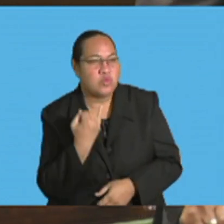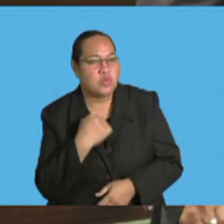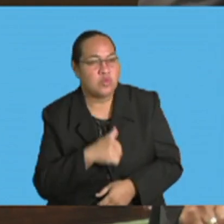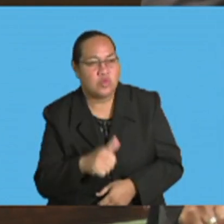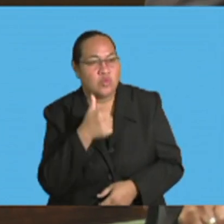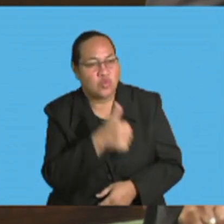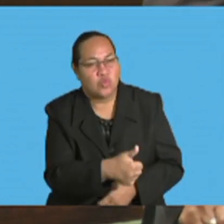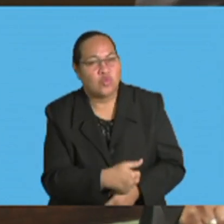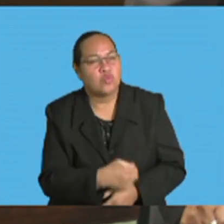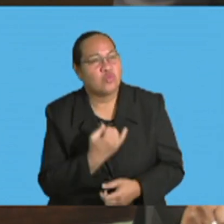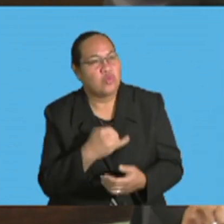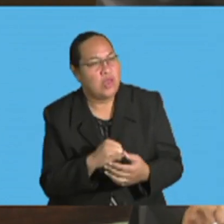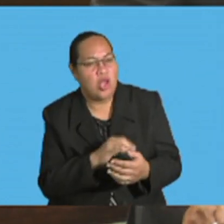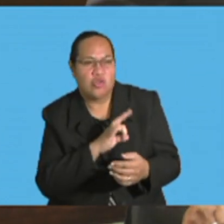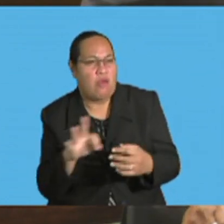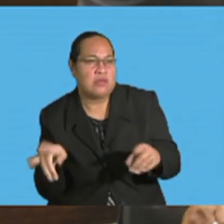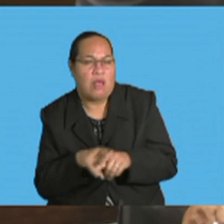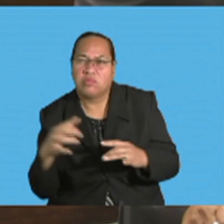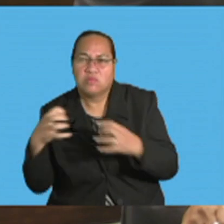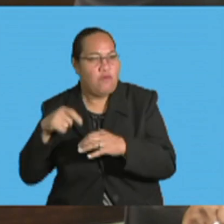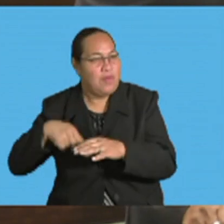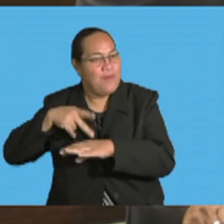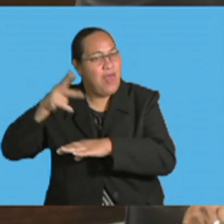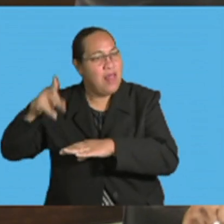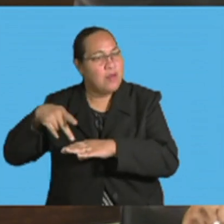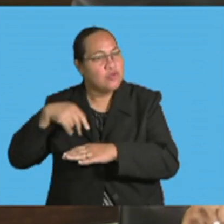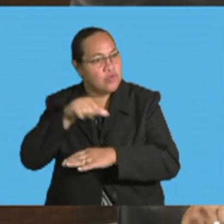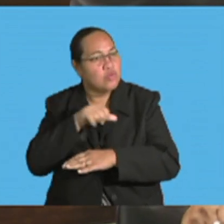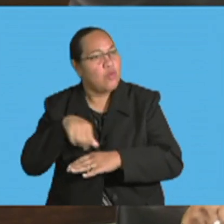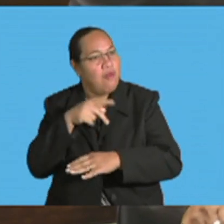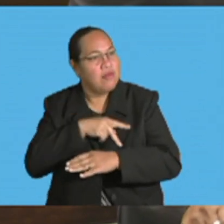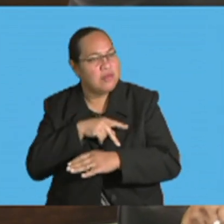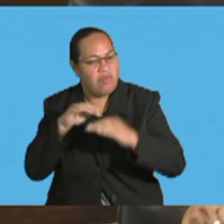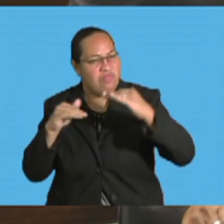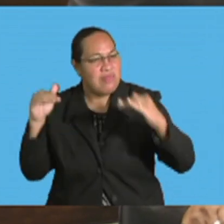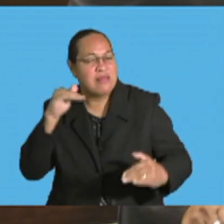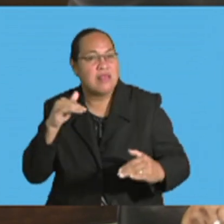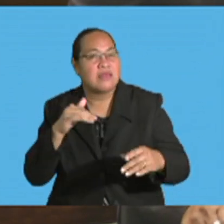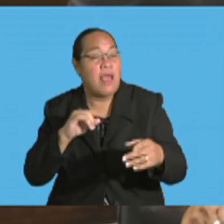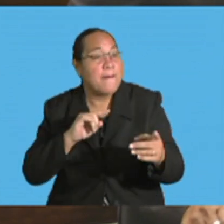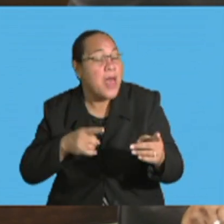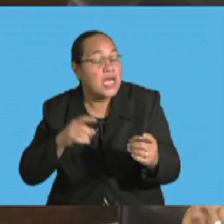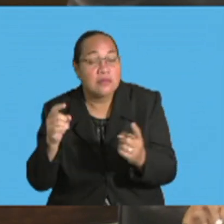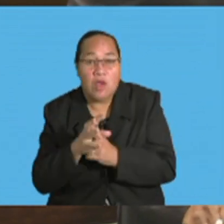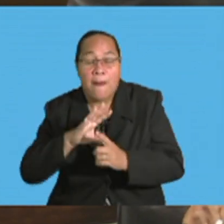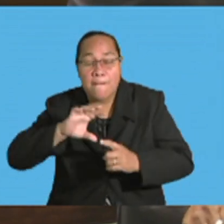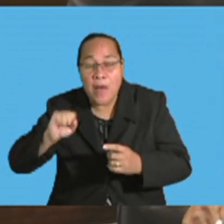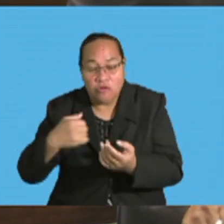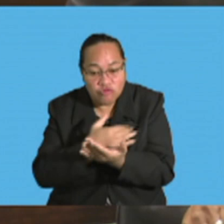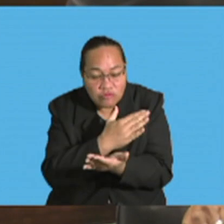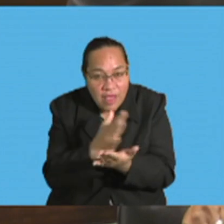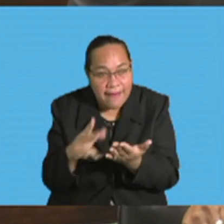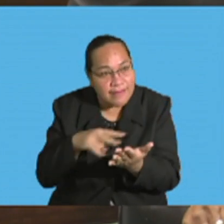august parliament. But it is important we state exactly what was said so that we can